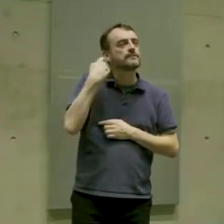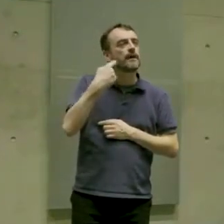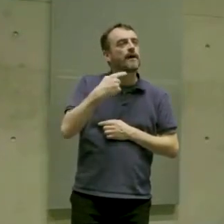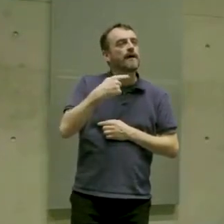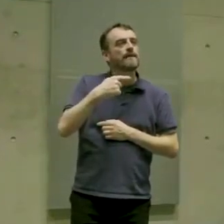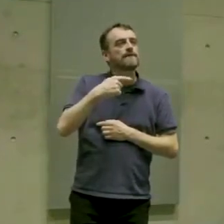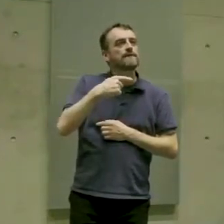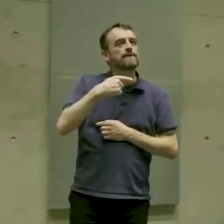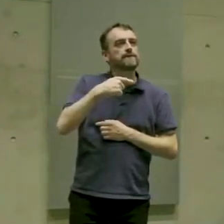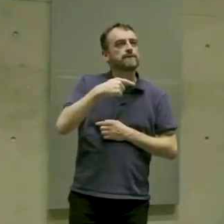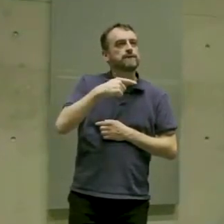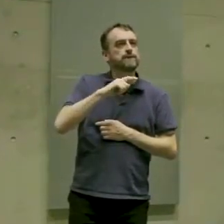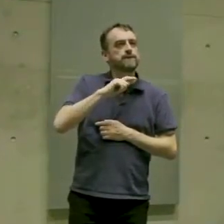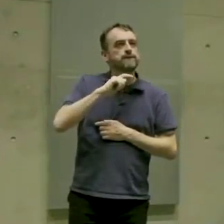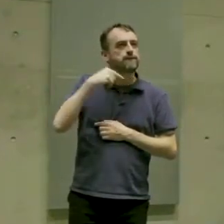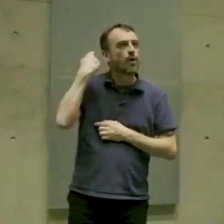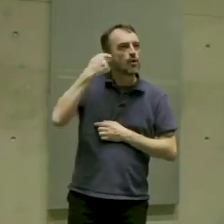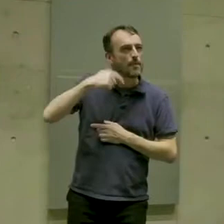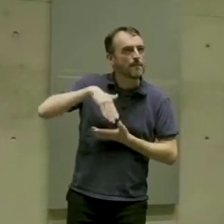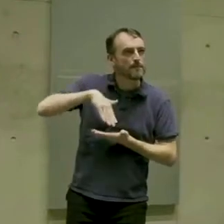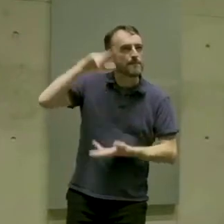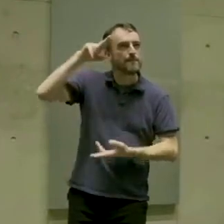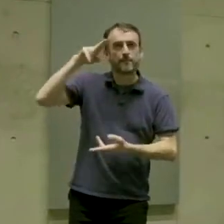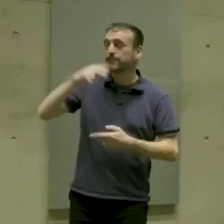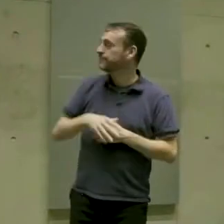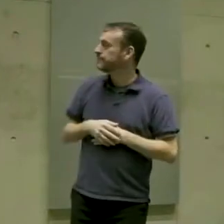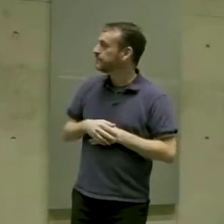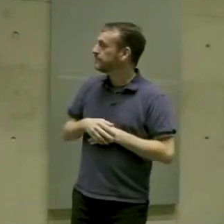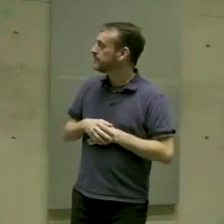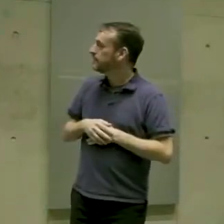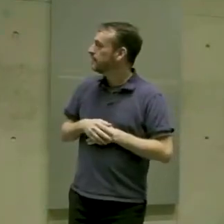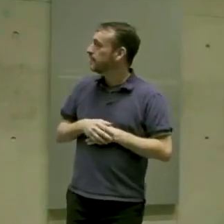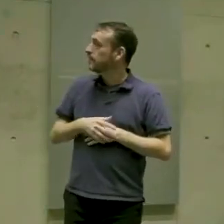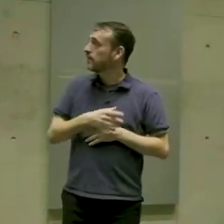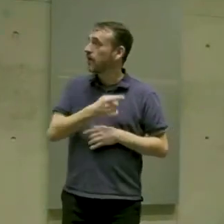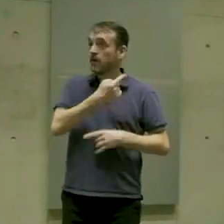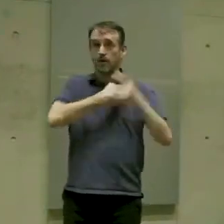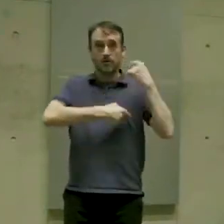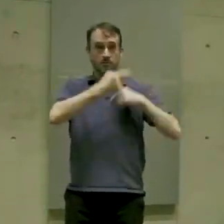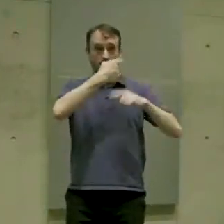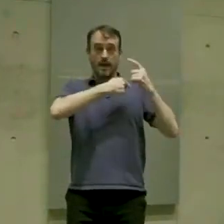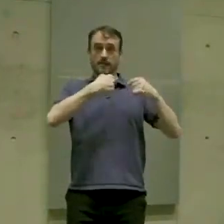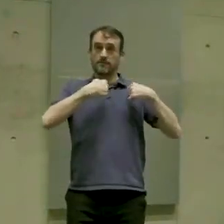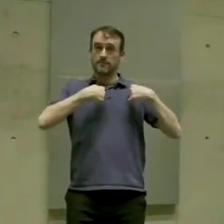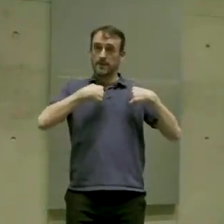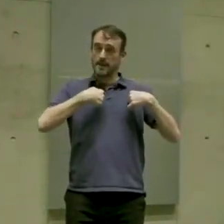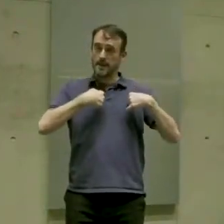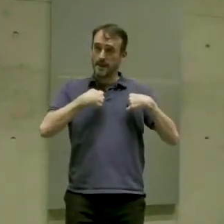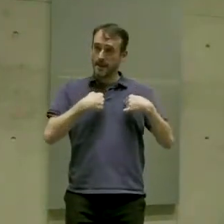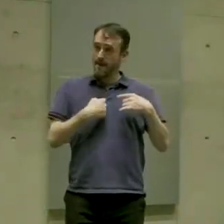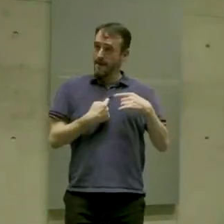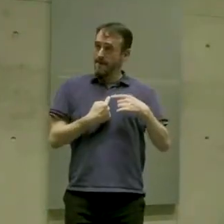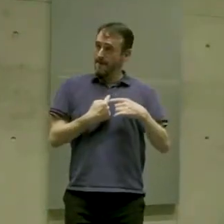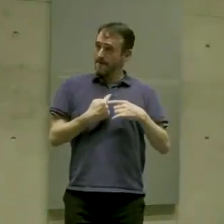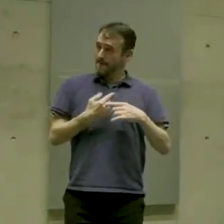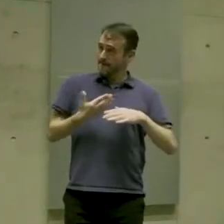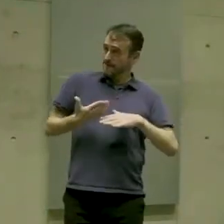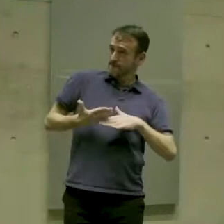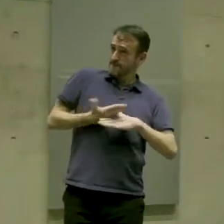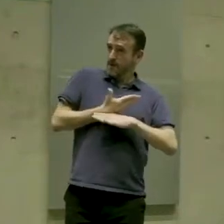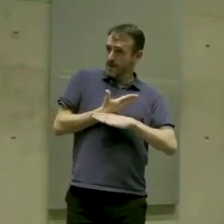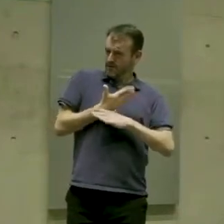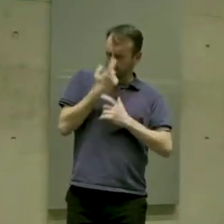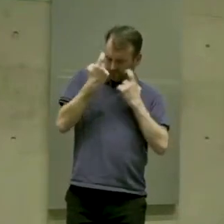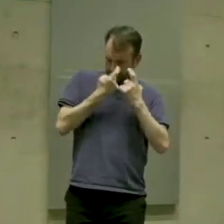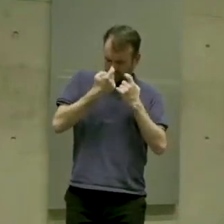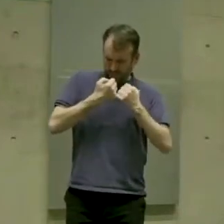levels. So let's rewind 3 years to when I first started really seriously thinking about how I wanted to